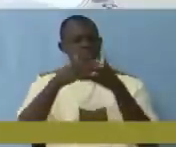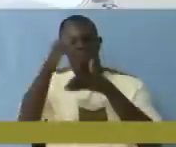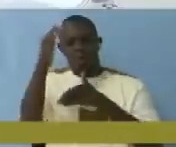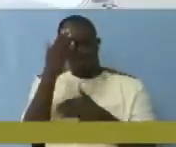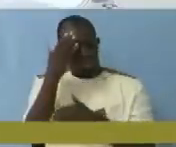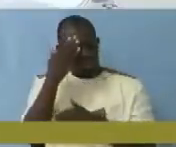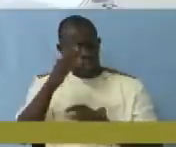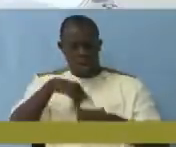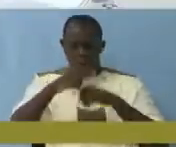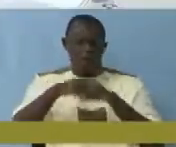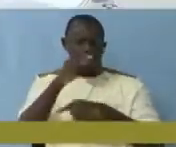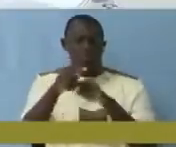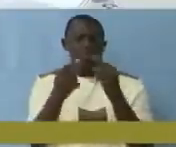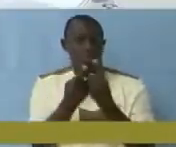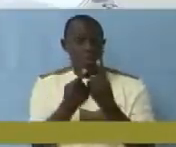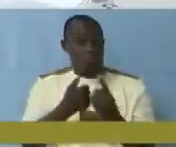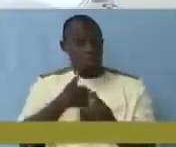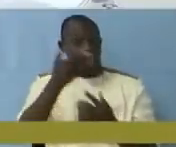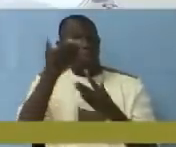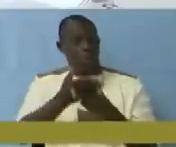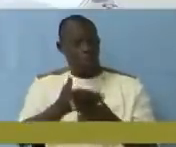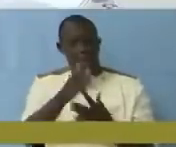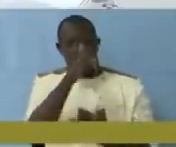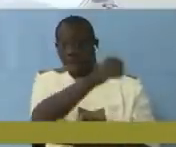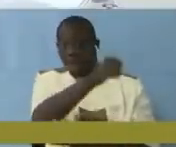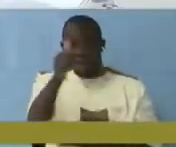So I believe everybody knew about it.